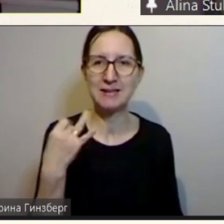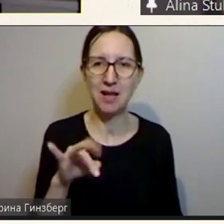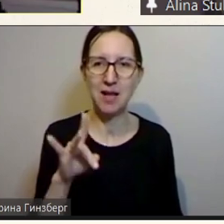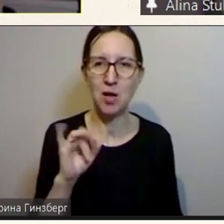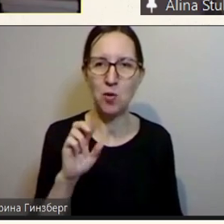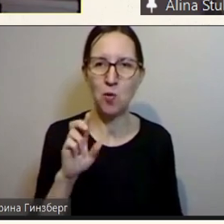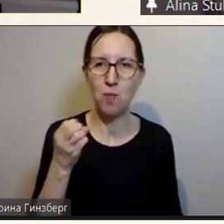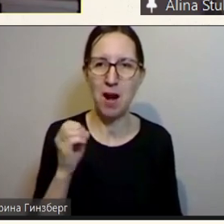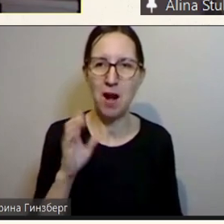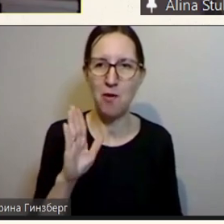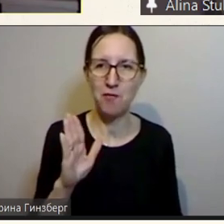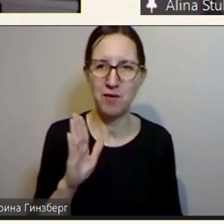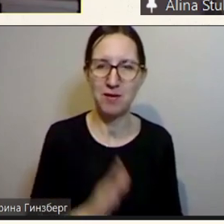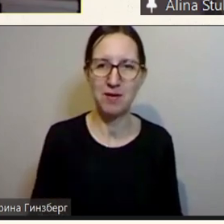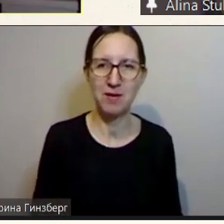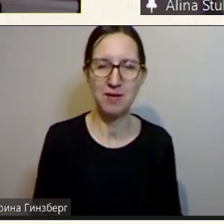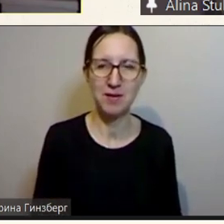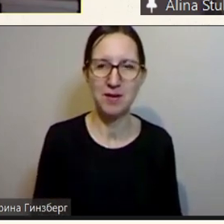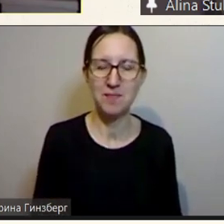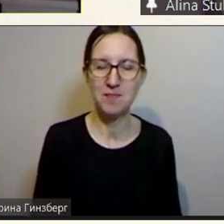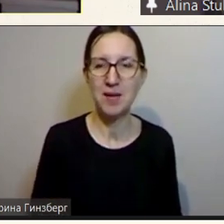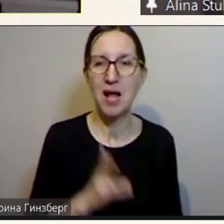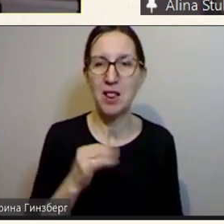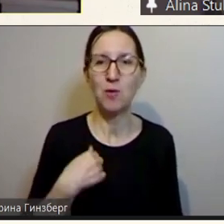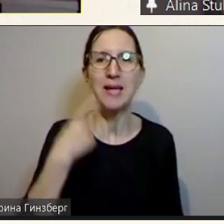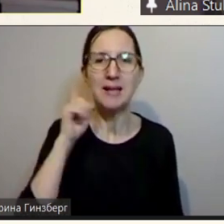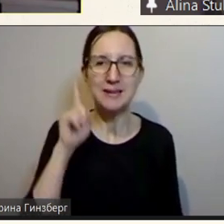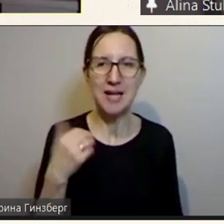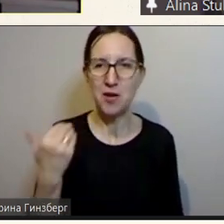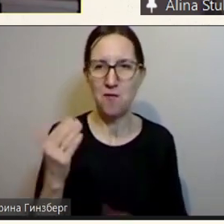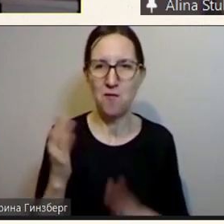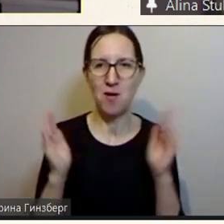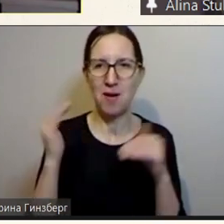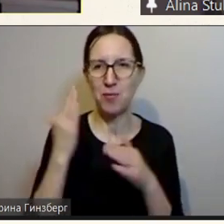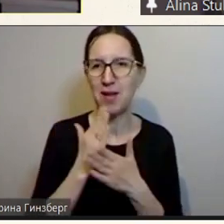but I know his works are in museums. So